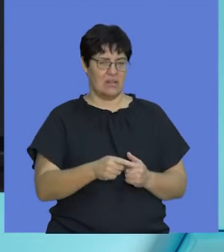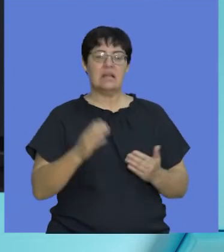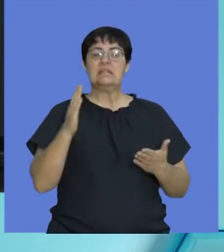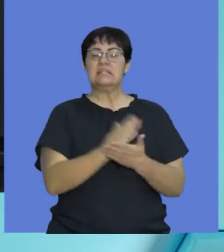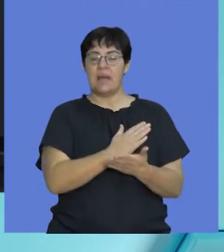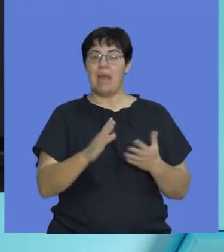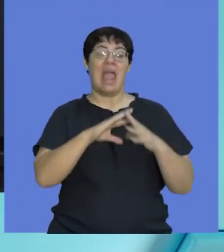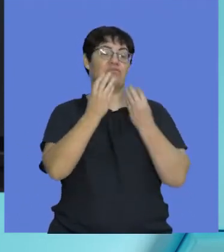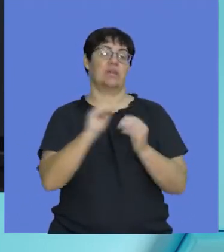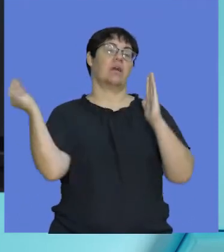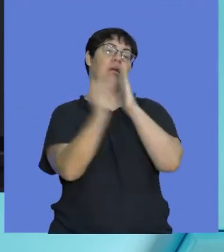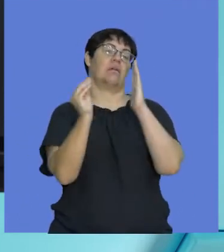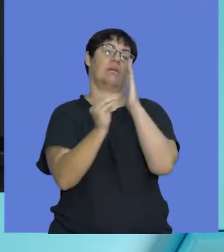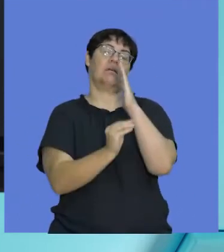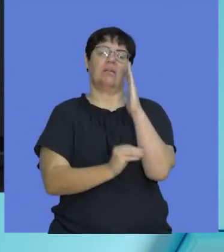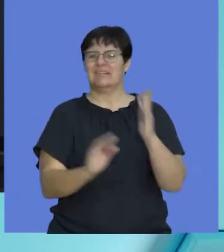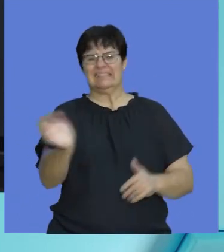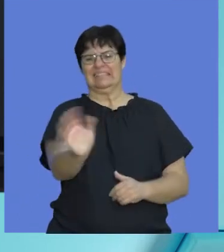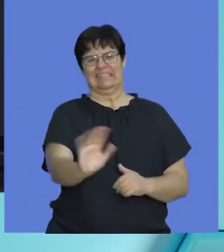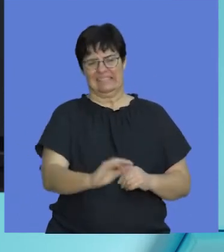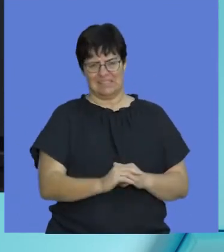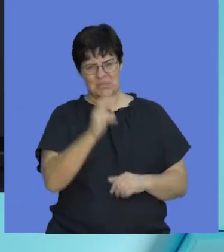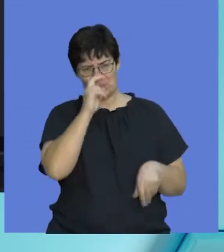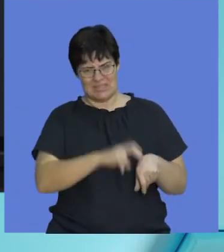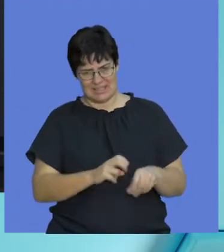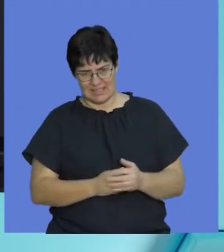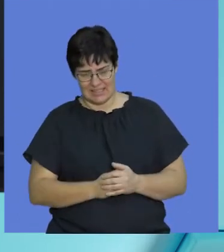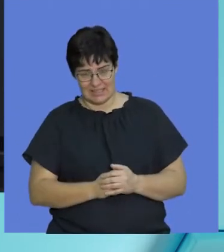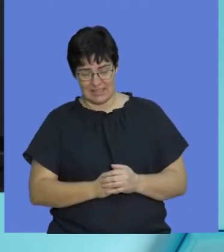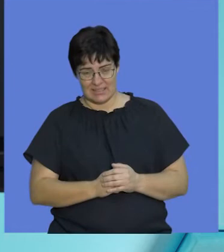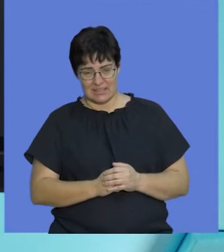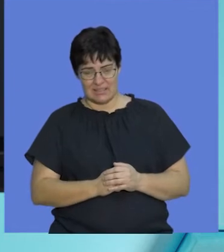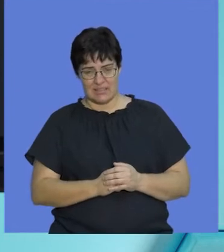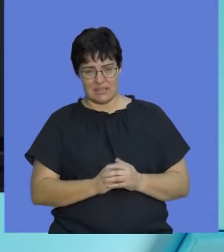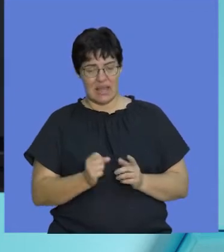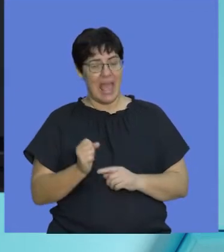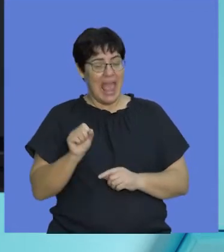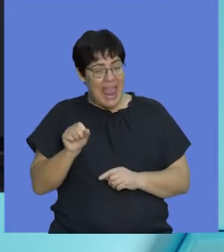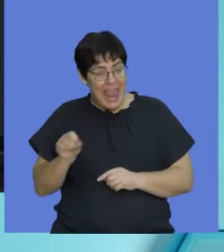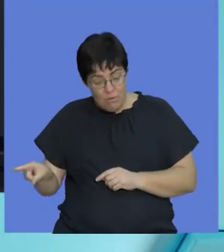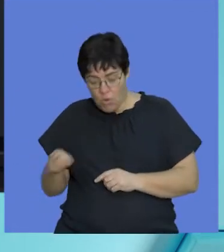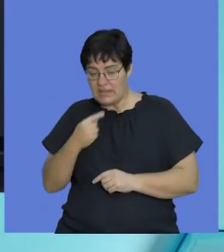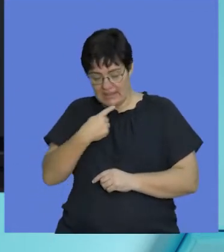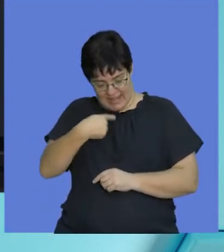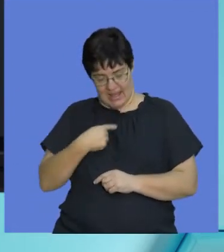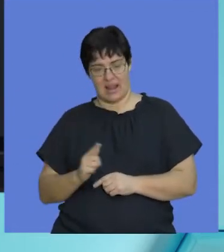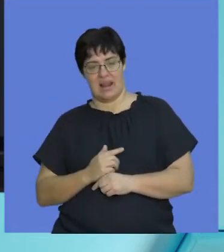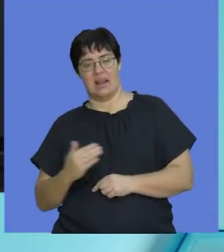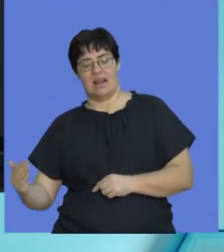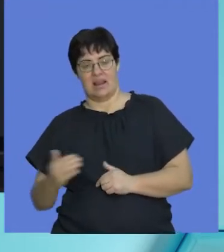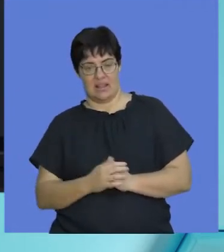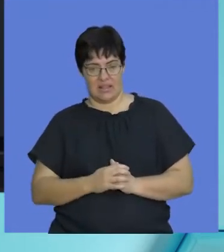one. Sometimes we want to put everything on there. We don't need to. Okay, the arrow direction tells